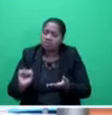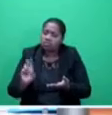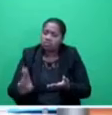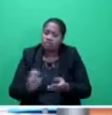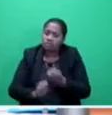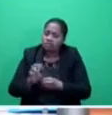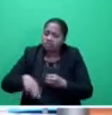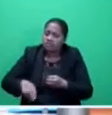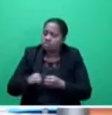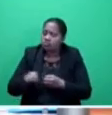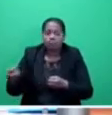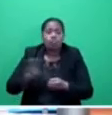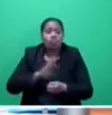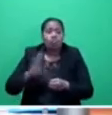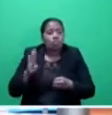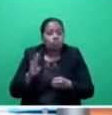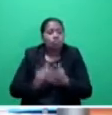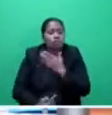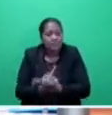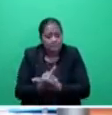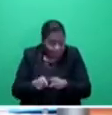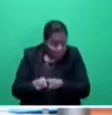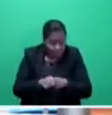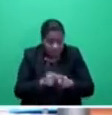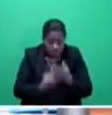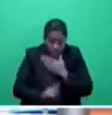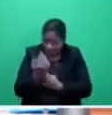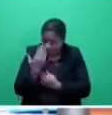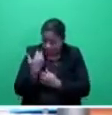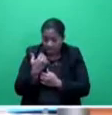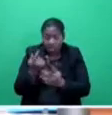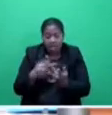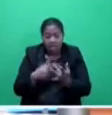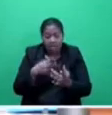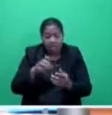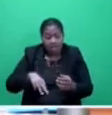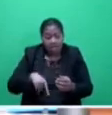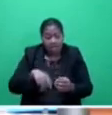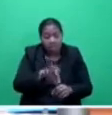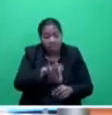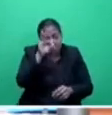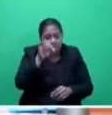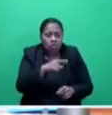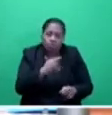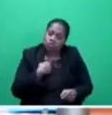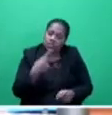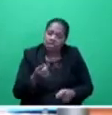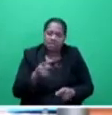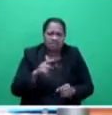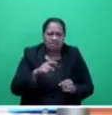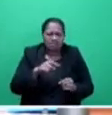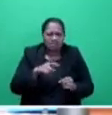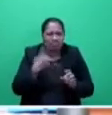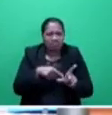board, which essentially means what has happened in the past with the other members being appointed. They used to send some junior people to represent them or other people to represent